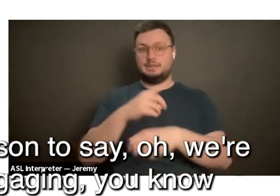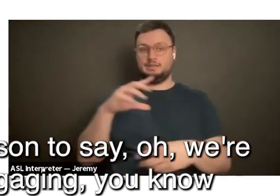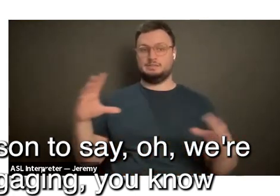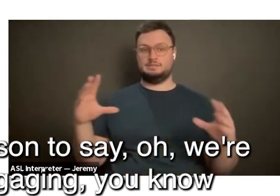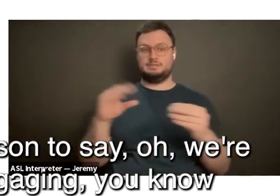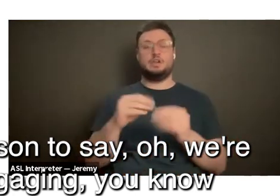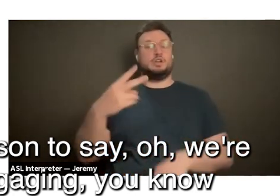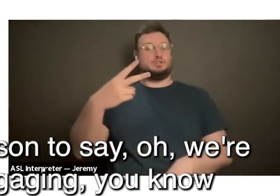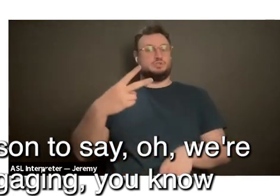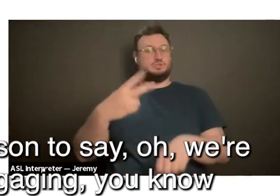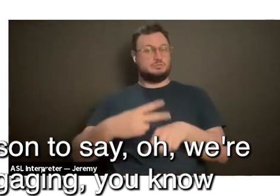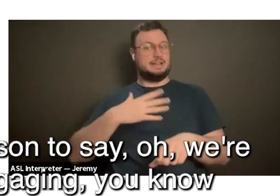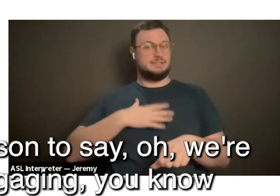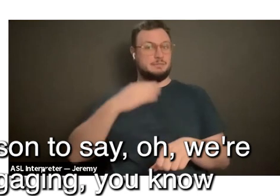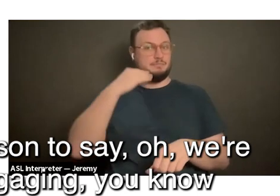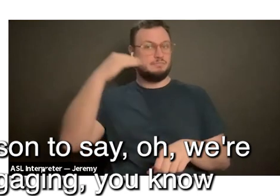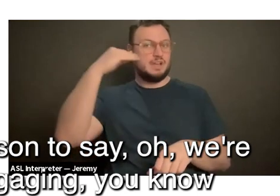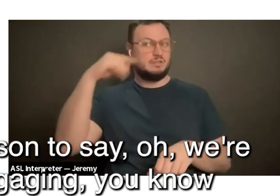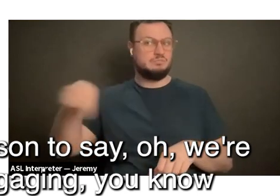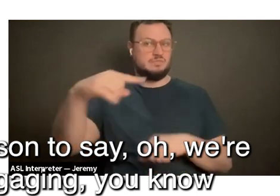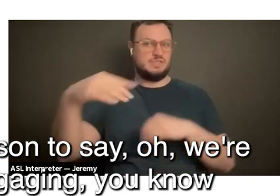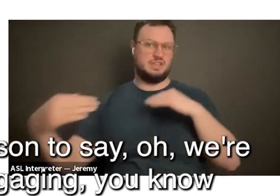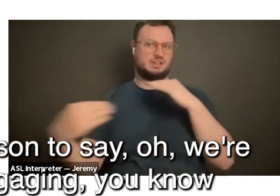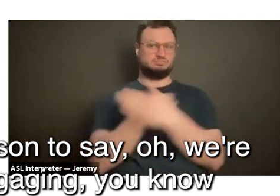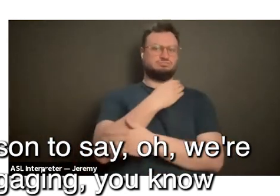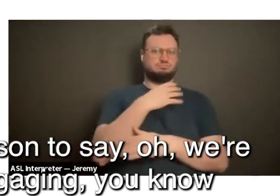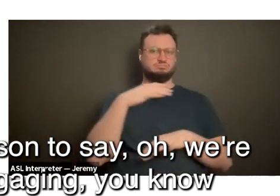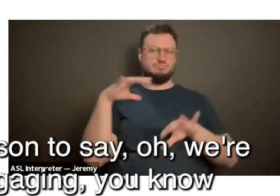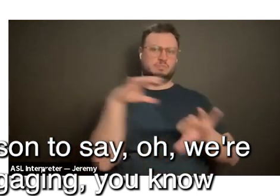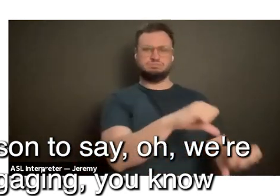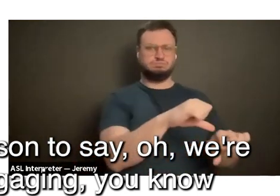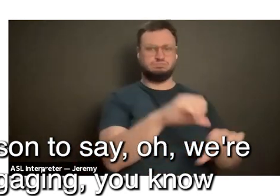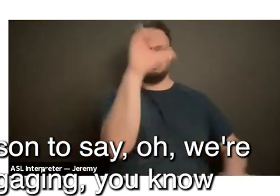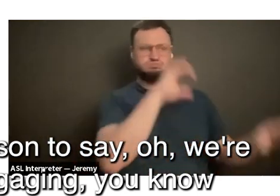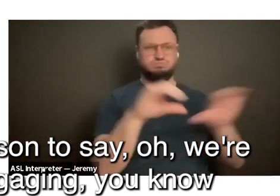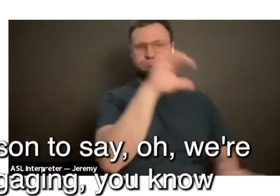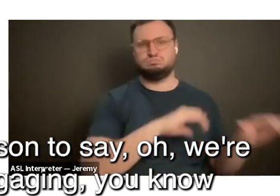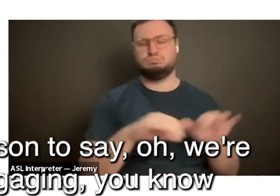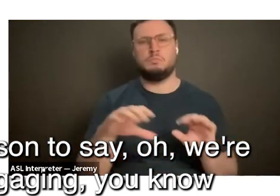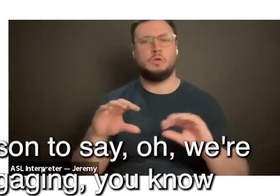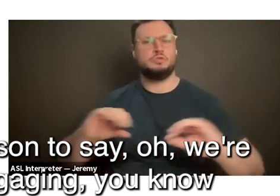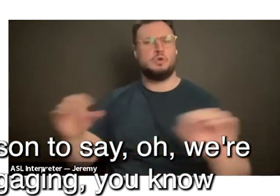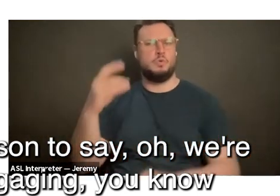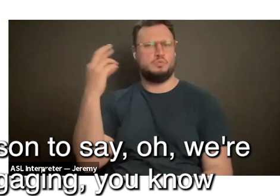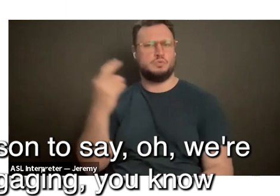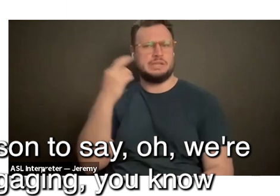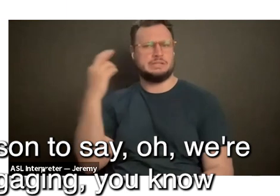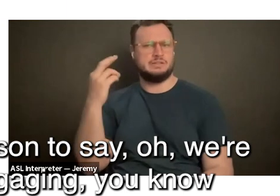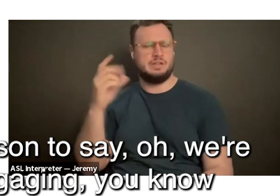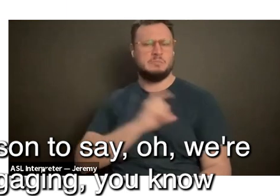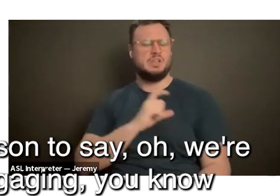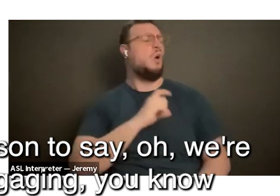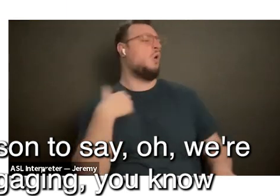my home for no reason. They were not wearing any masks and just came into my home to say, "Oh, we're looking for